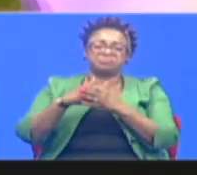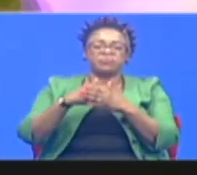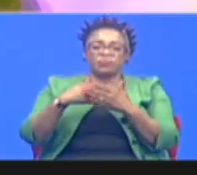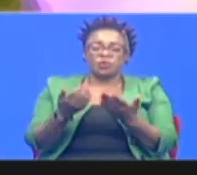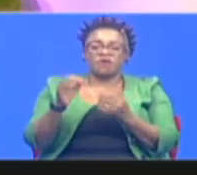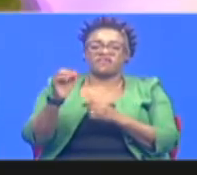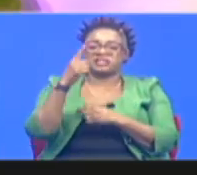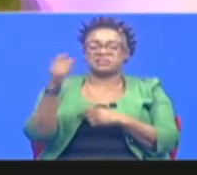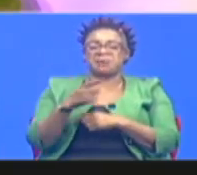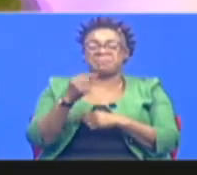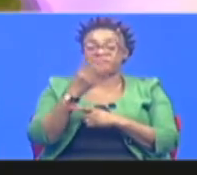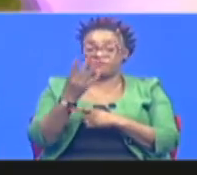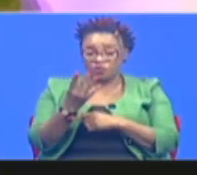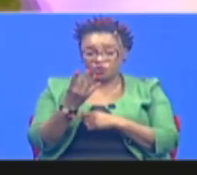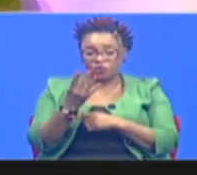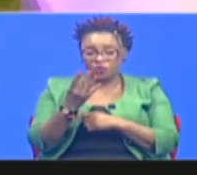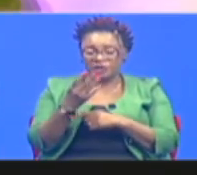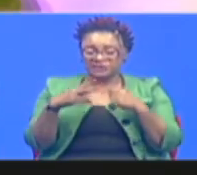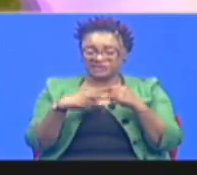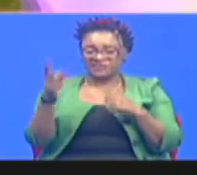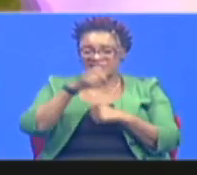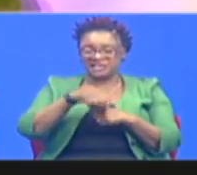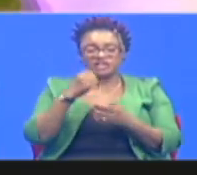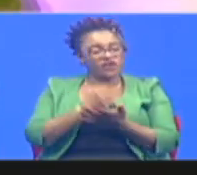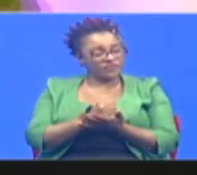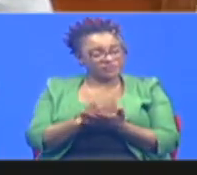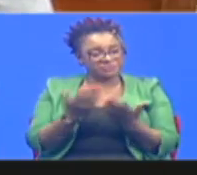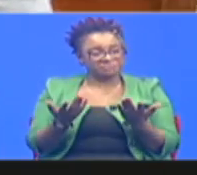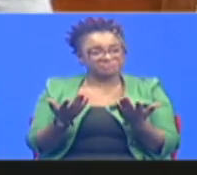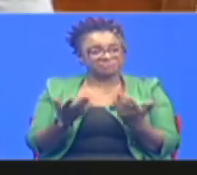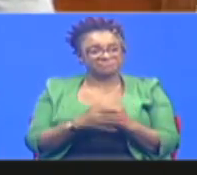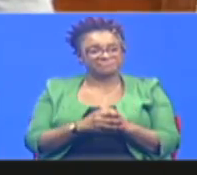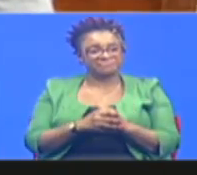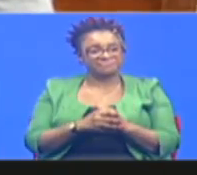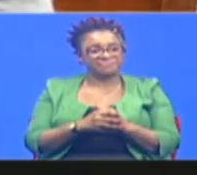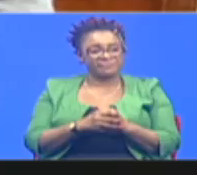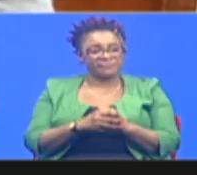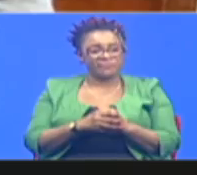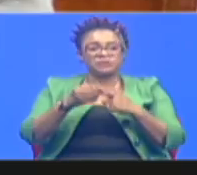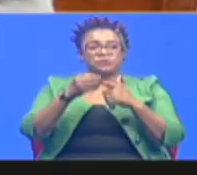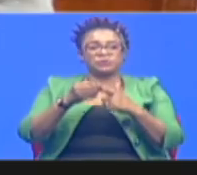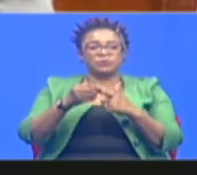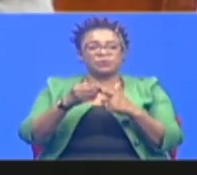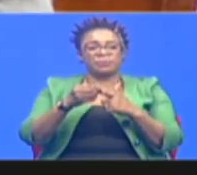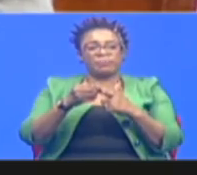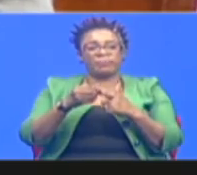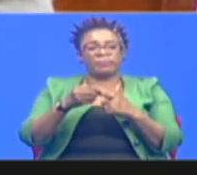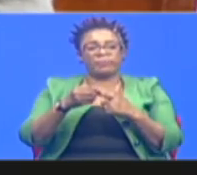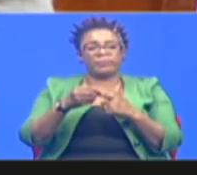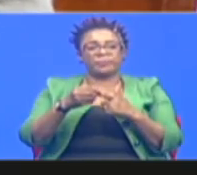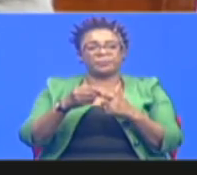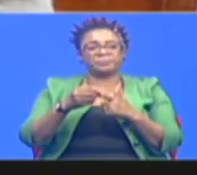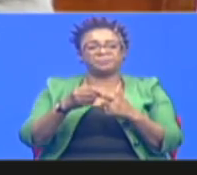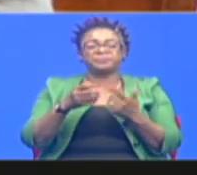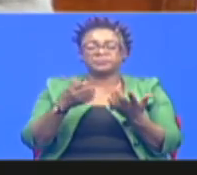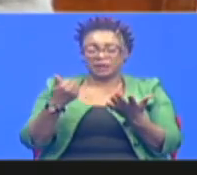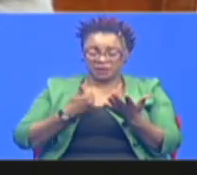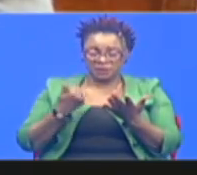4 months and 7 days in office? Thank you so much, Mike. The late Dr. Joyce